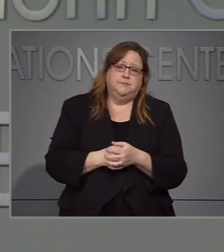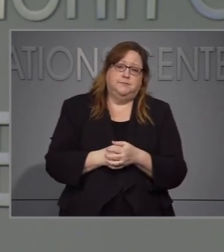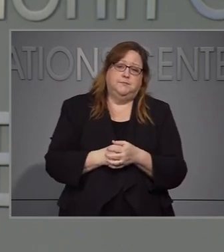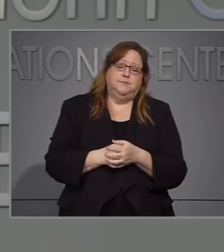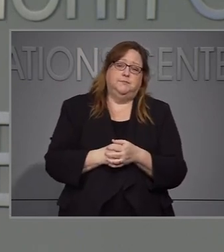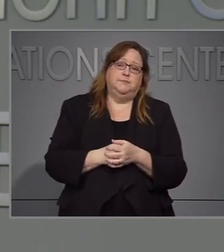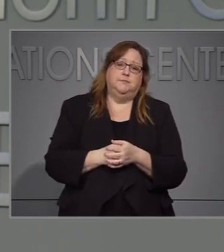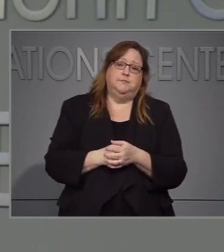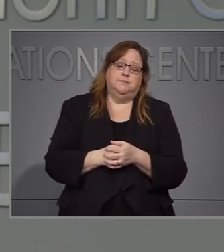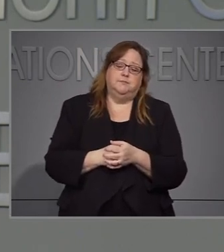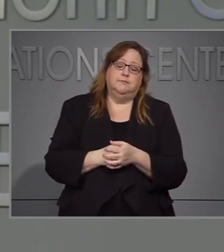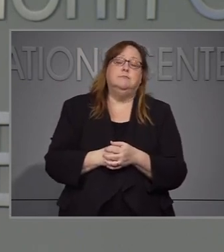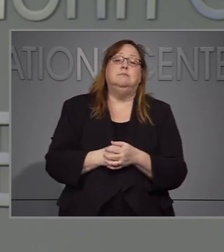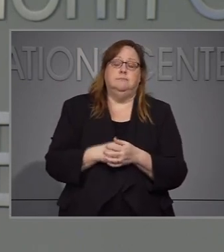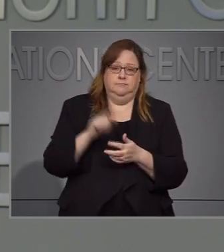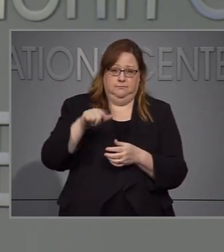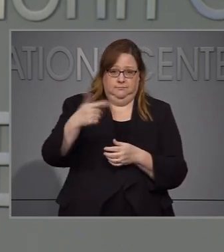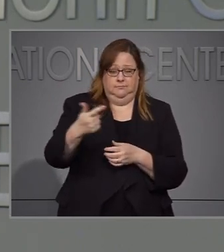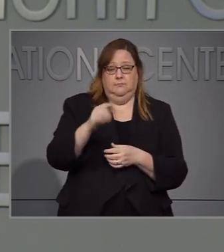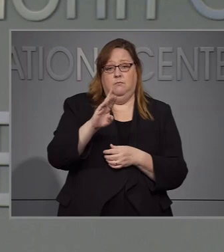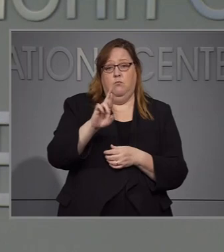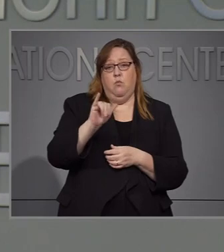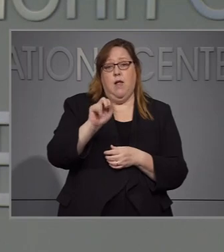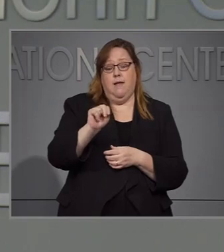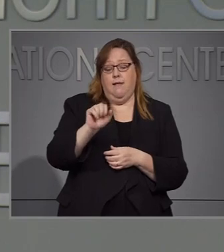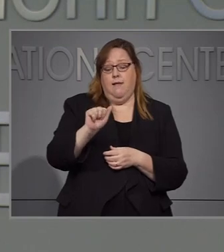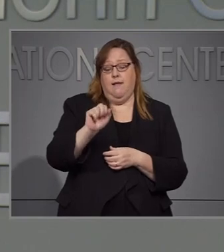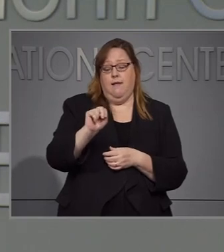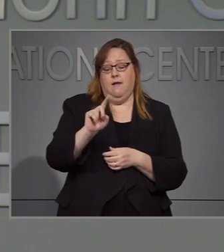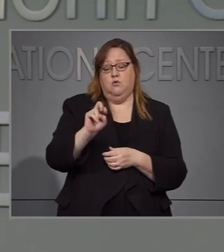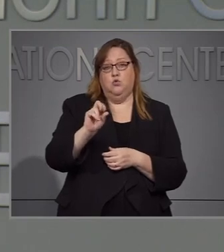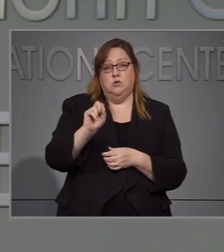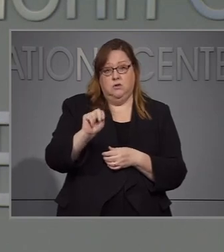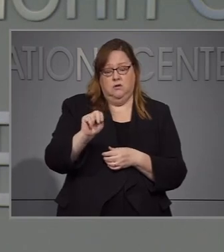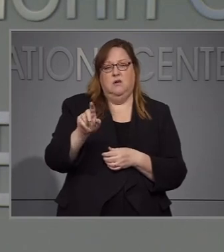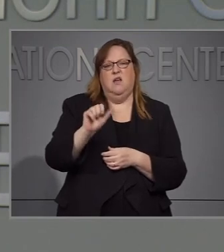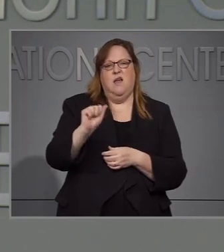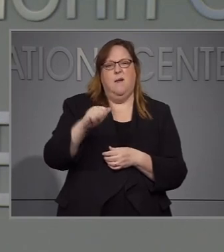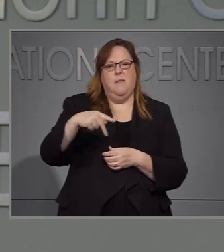Our next question is from Brian Anderson with the Associated Press.